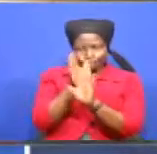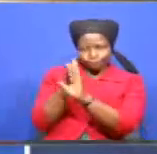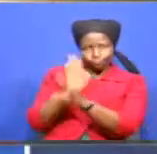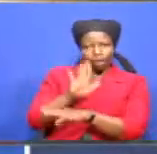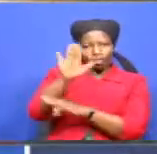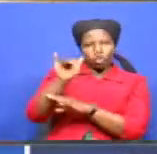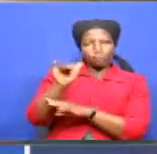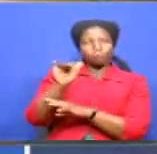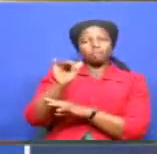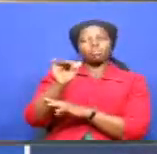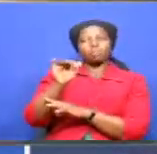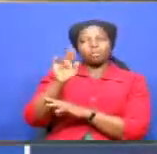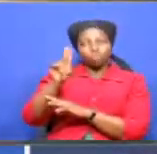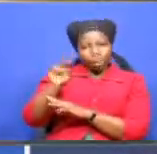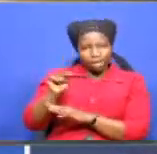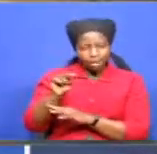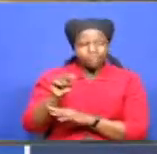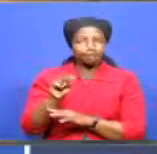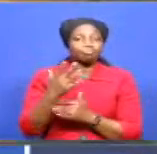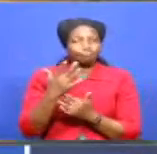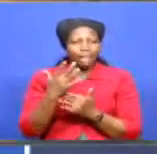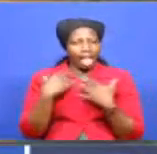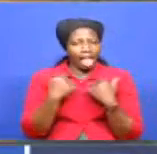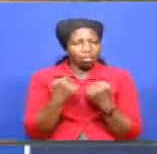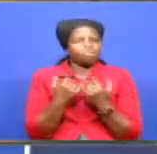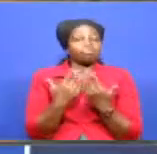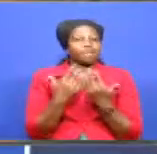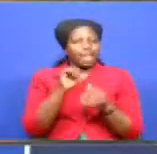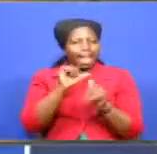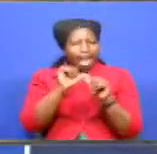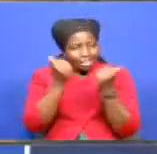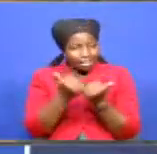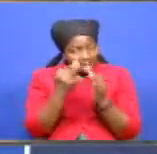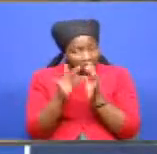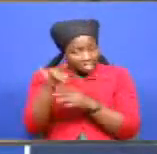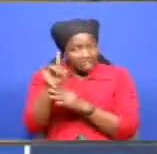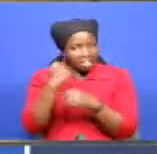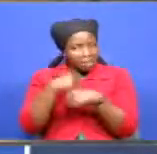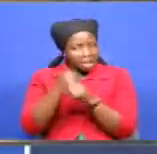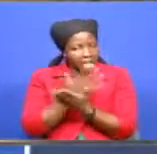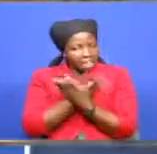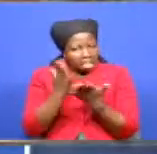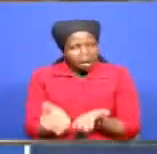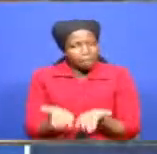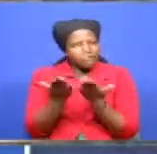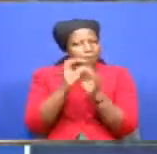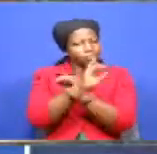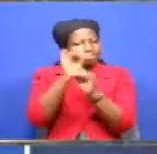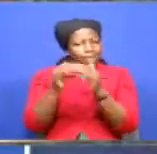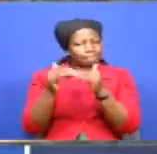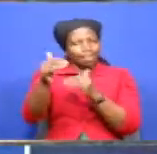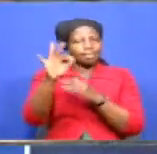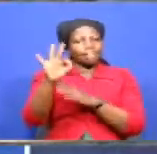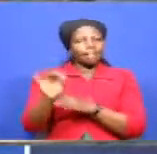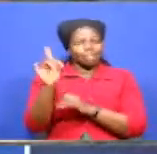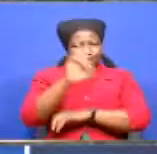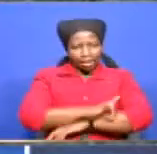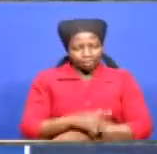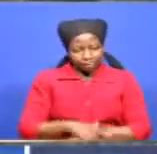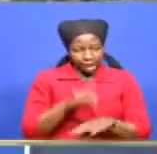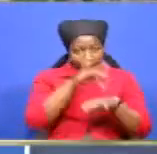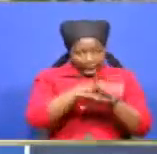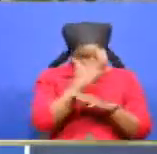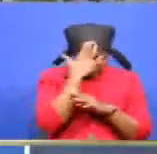United Nations Health Agency if it does not make substantive improvements in the next 30 days. Earlier on Monday,